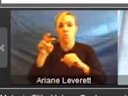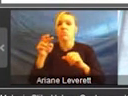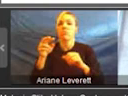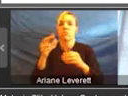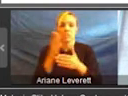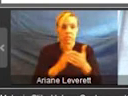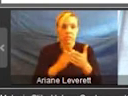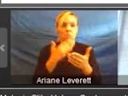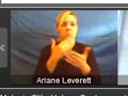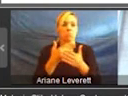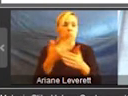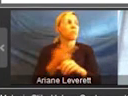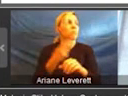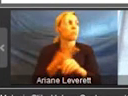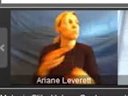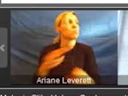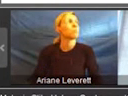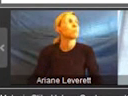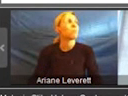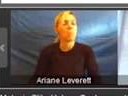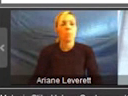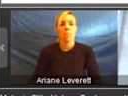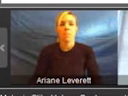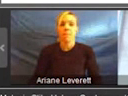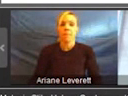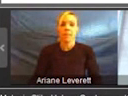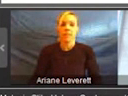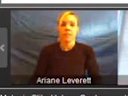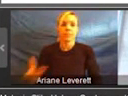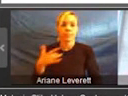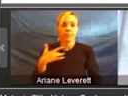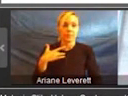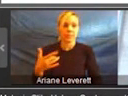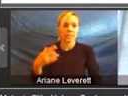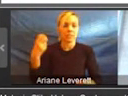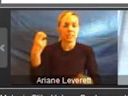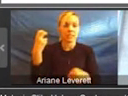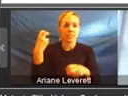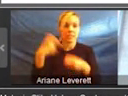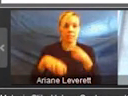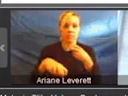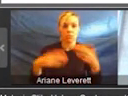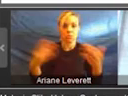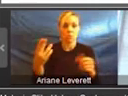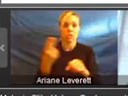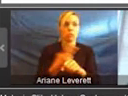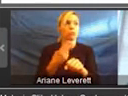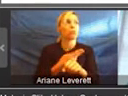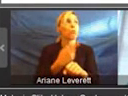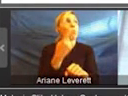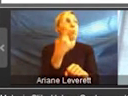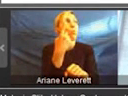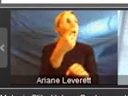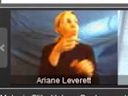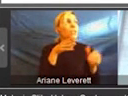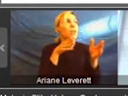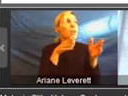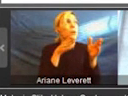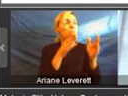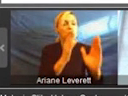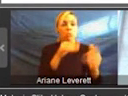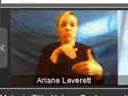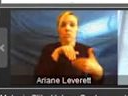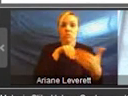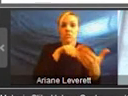As we said before, it is usually difficult to just use one approach and say it works the same